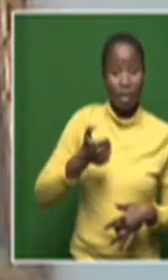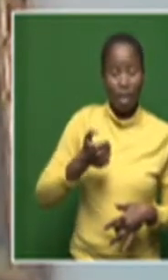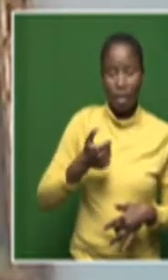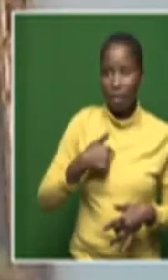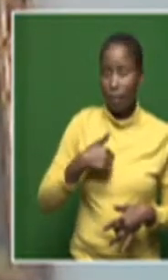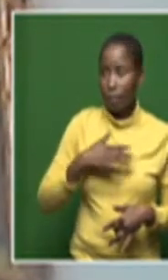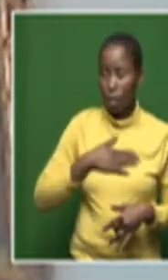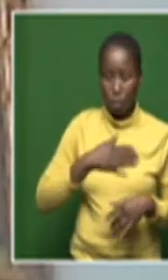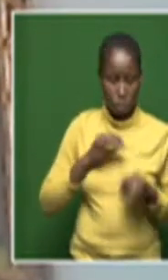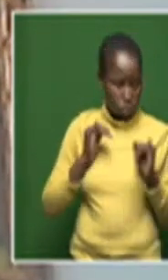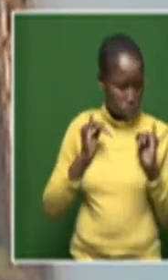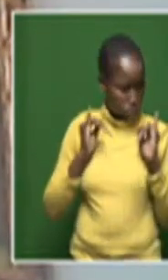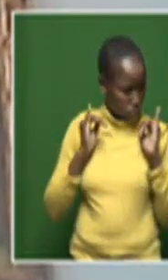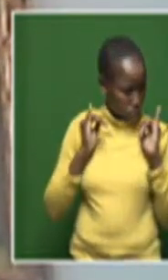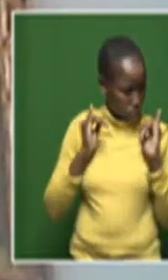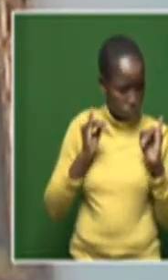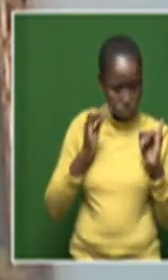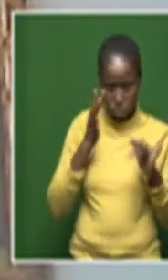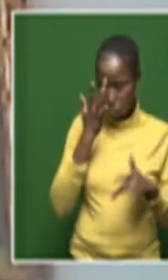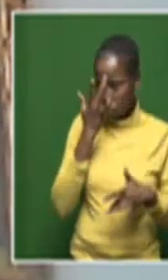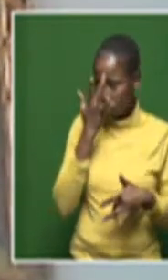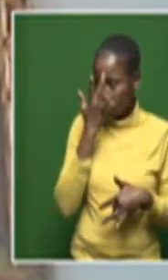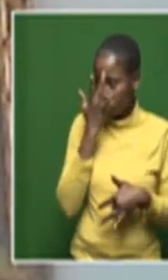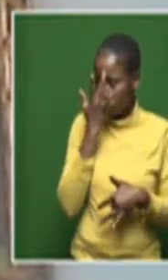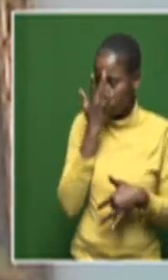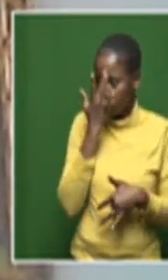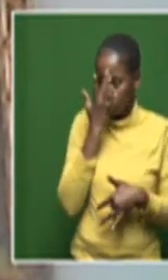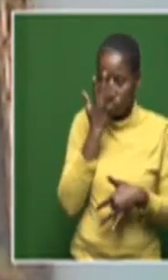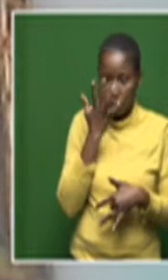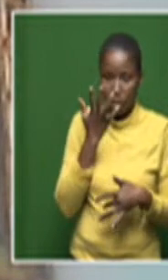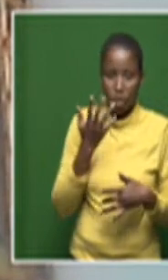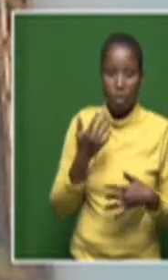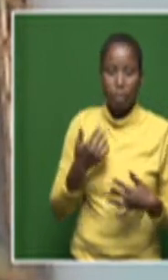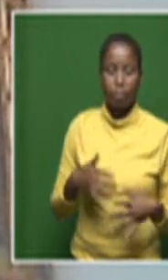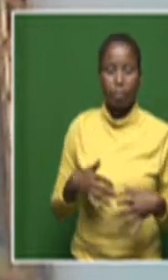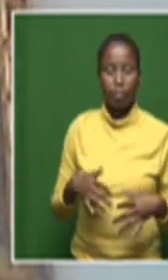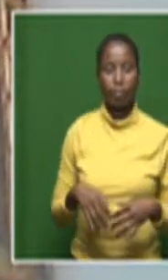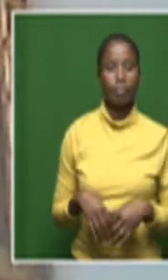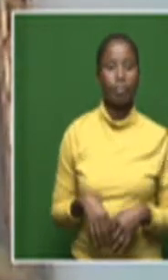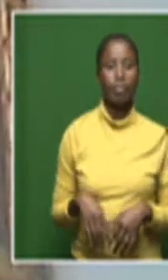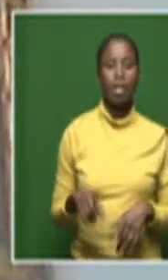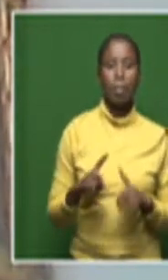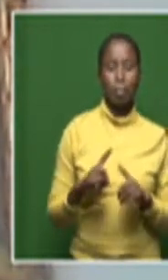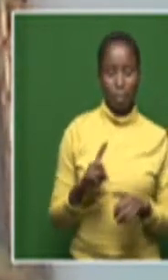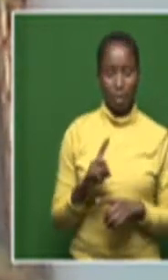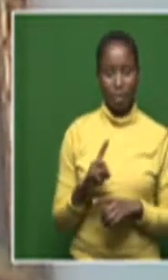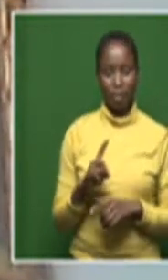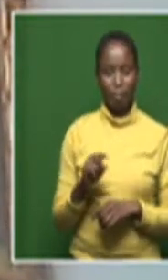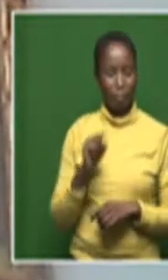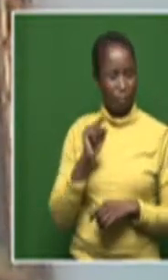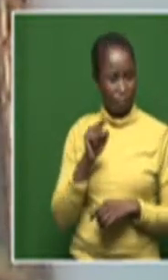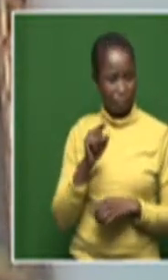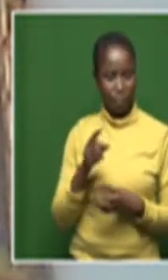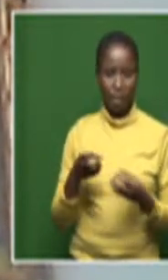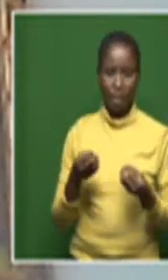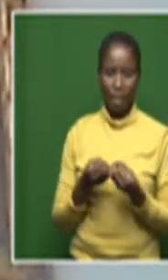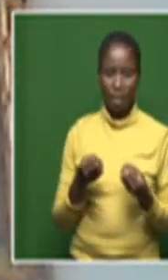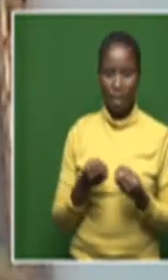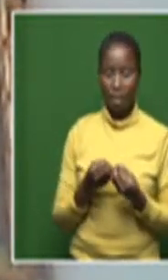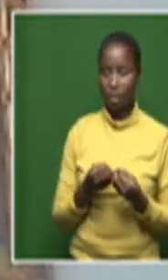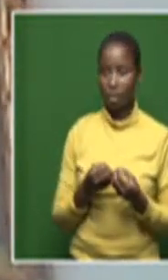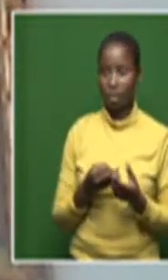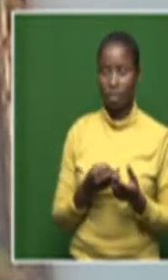I was knocked out, and I see myself as a very resilient person. But this thing just humbled